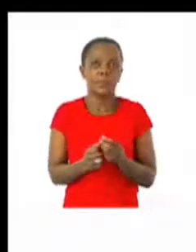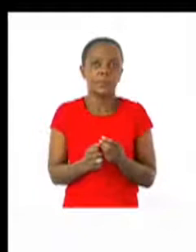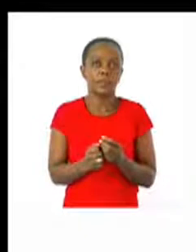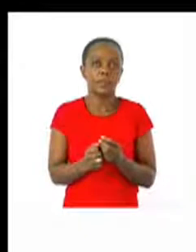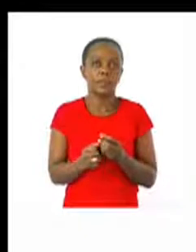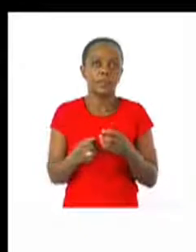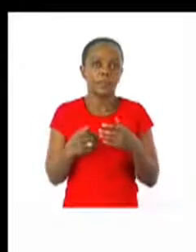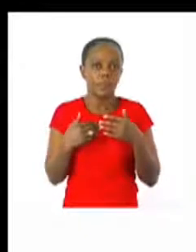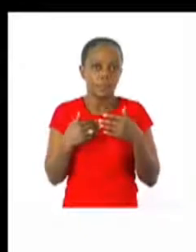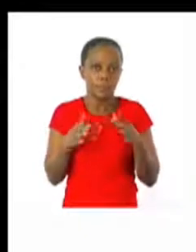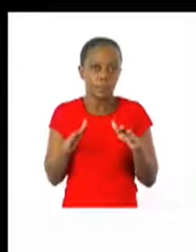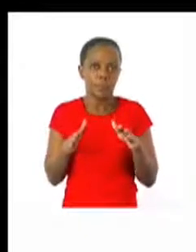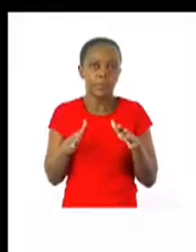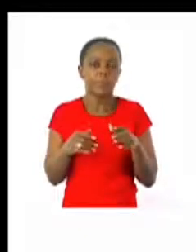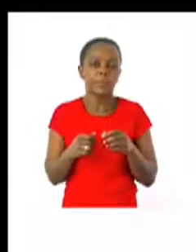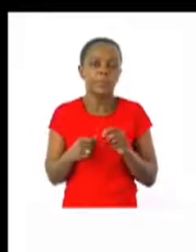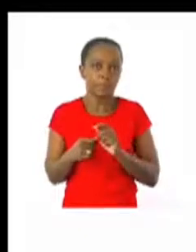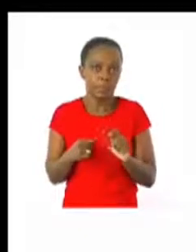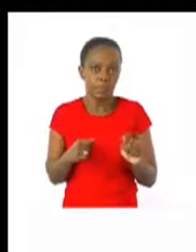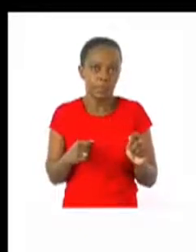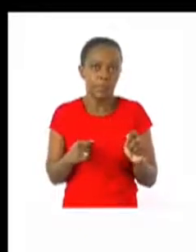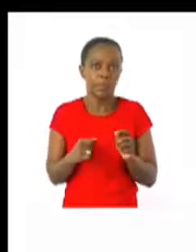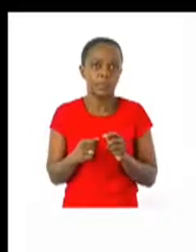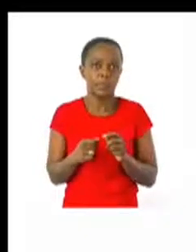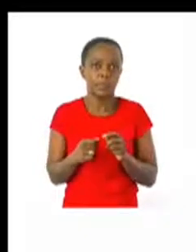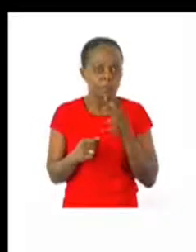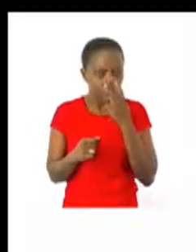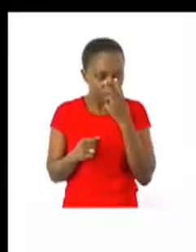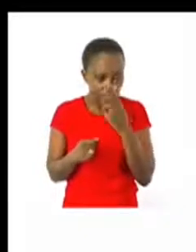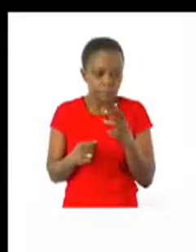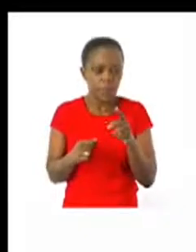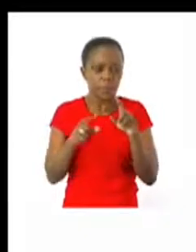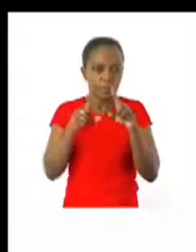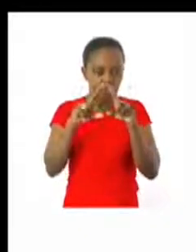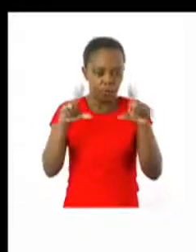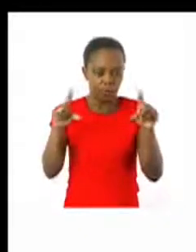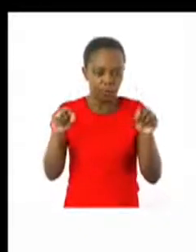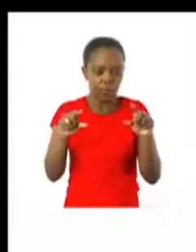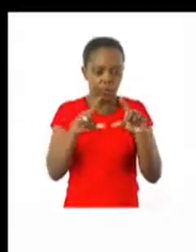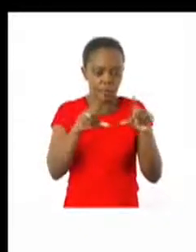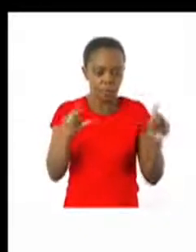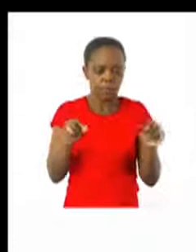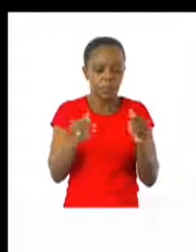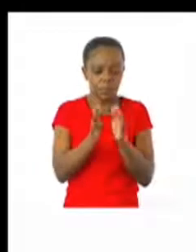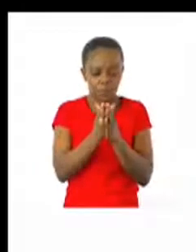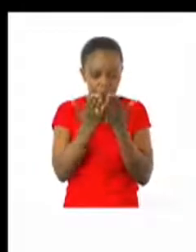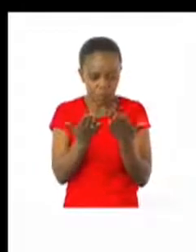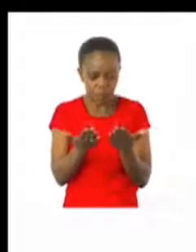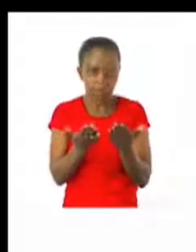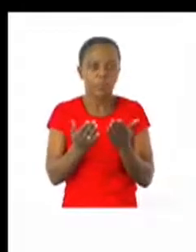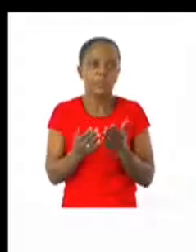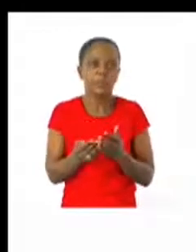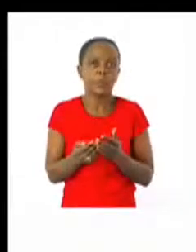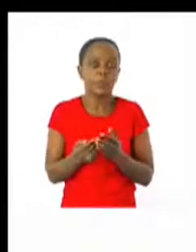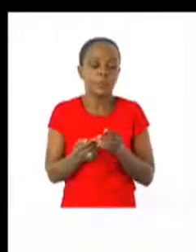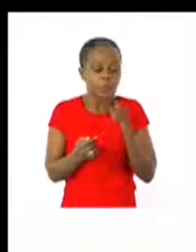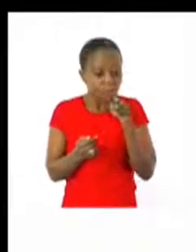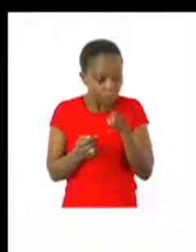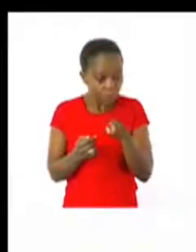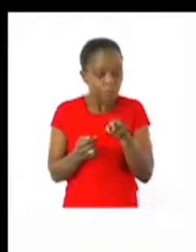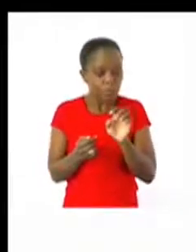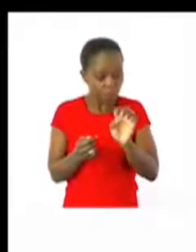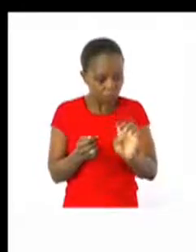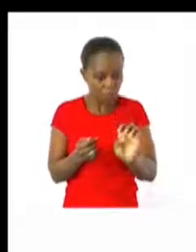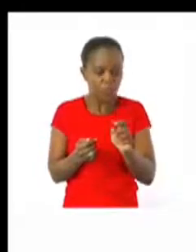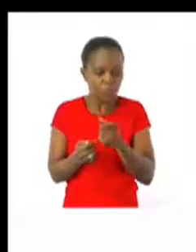Before we begin to write, let us look at the blocks that are in our books. Those blocks are for you to write